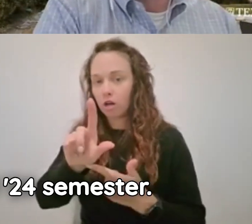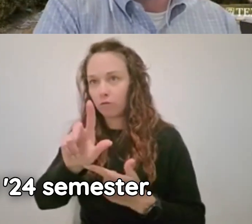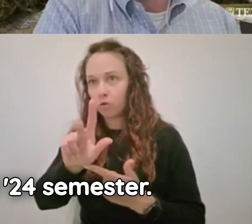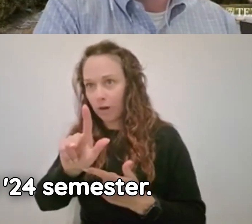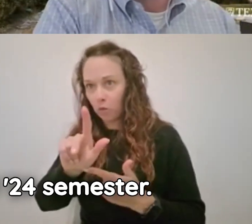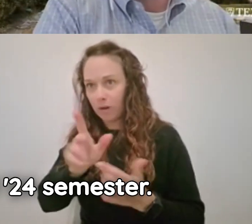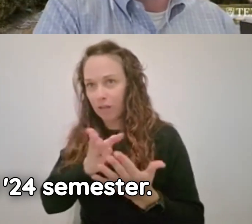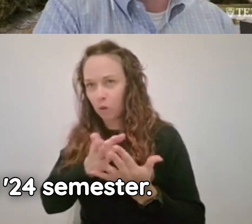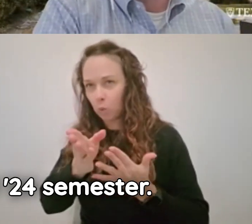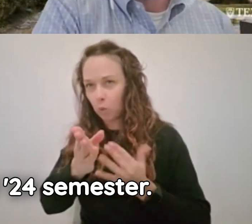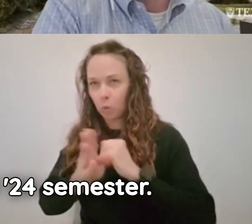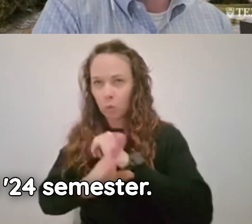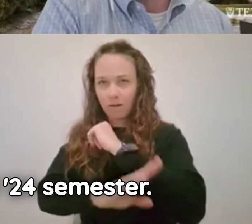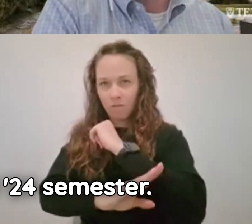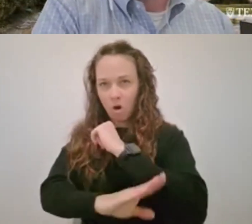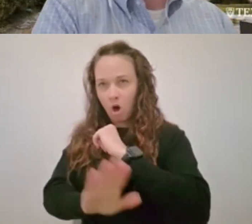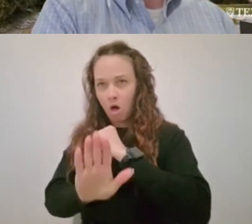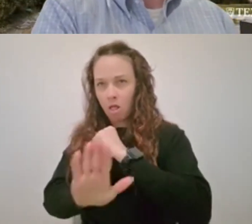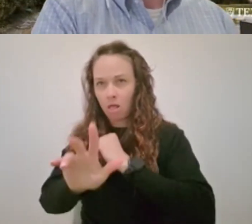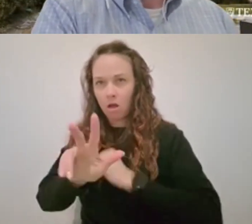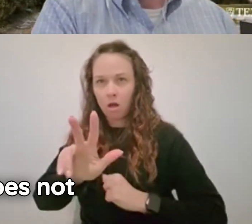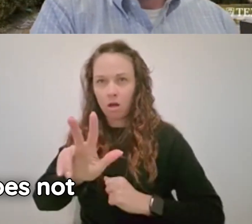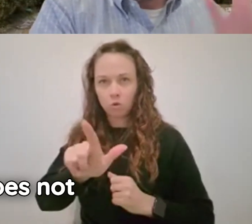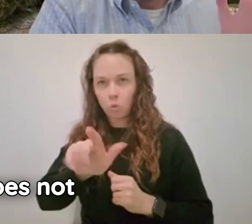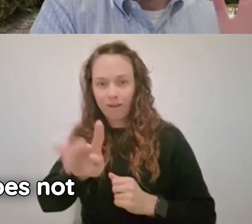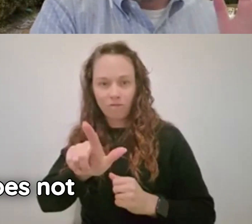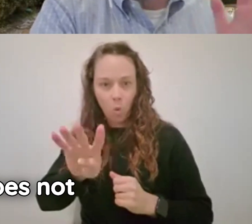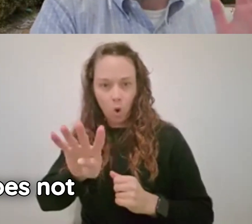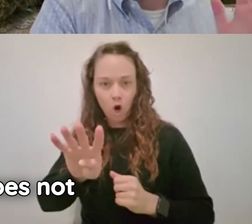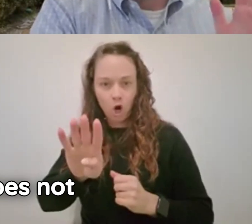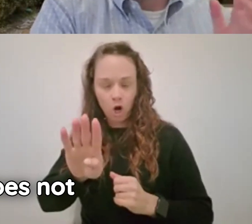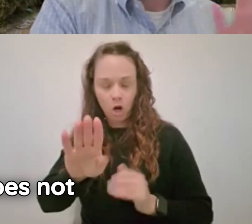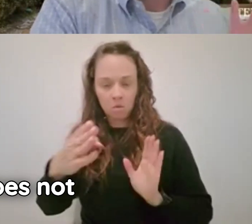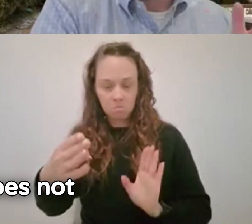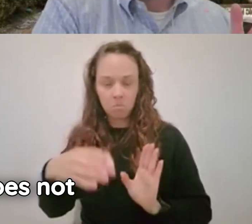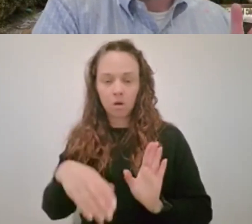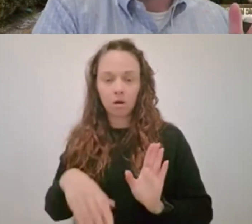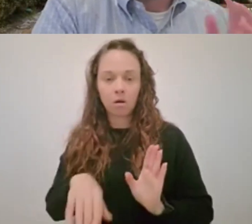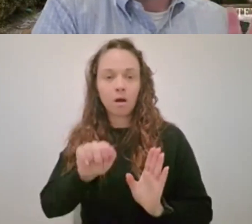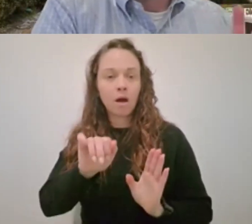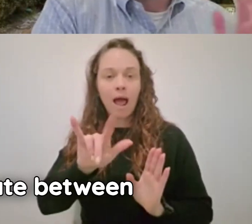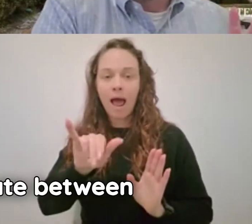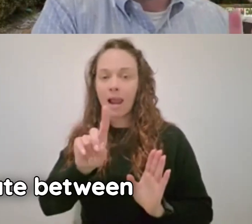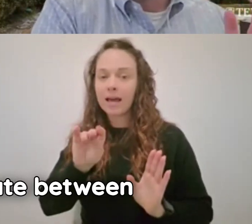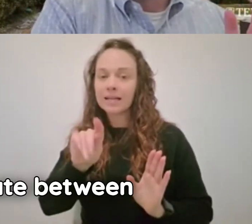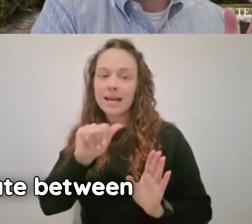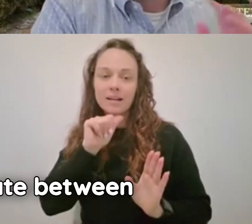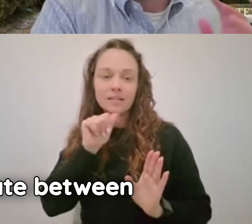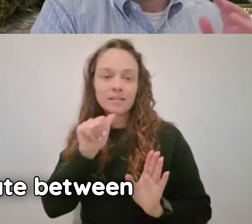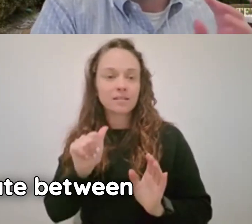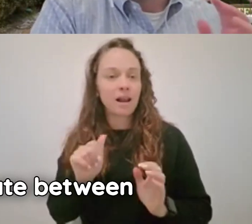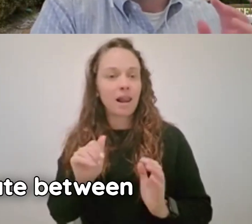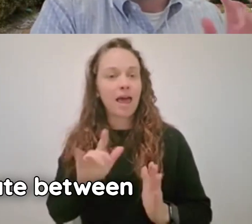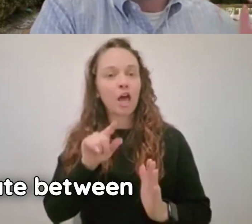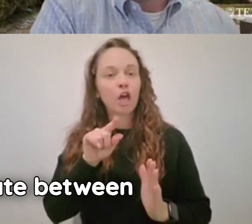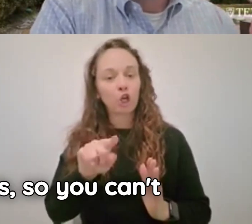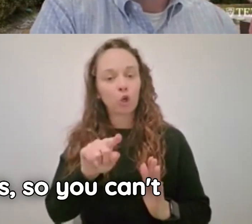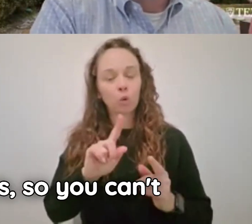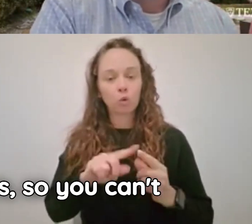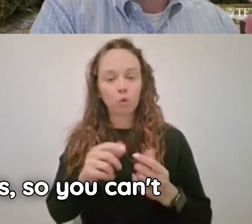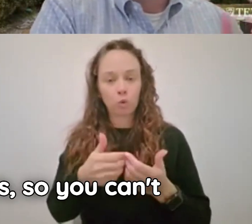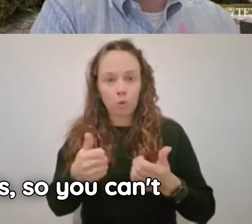fall, end of the fall 24 semester. And Ally data does not let you permit you to delineate